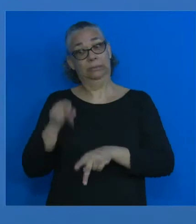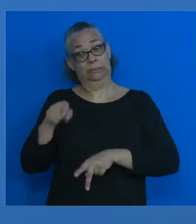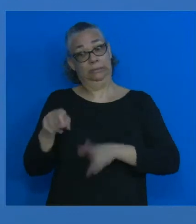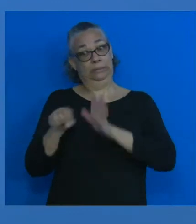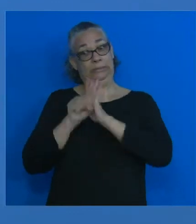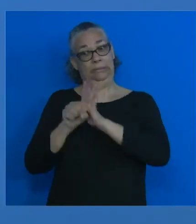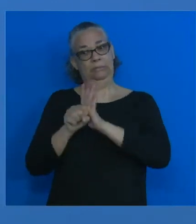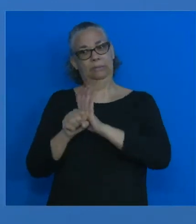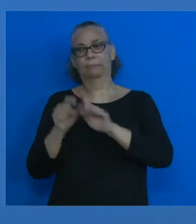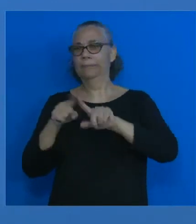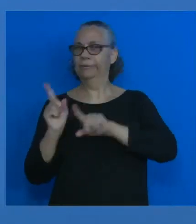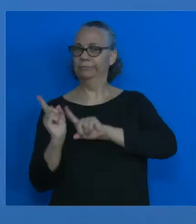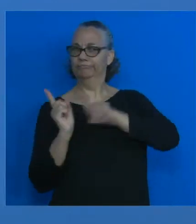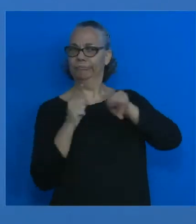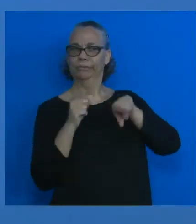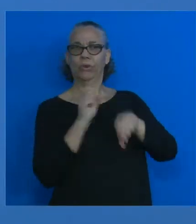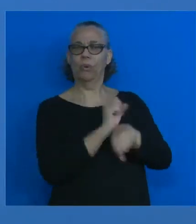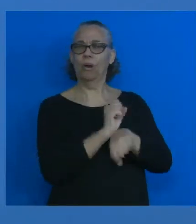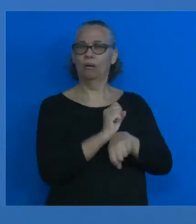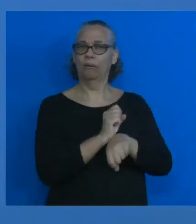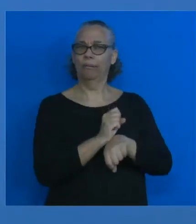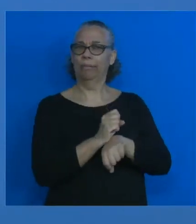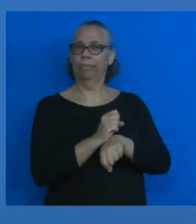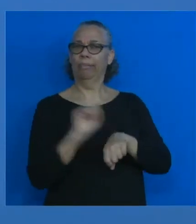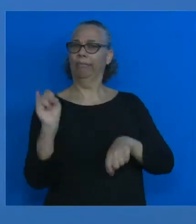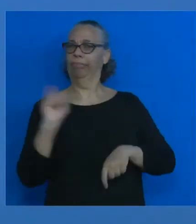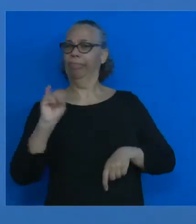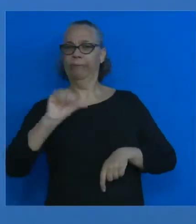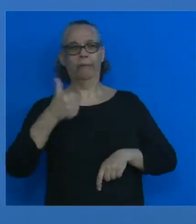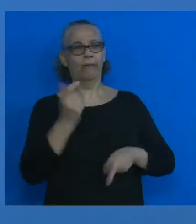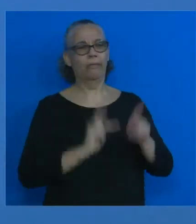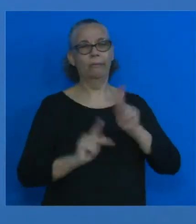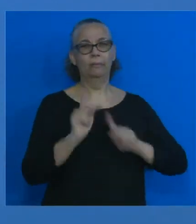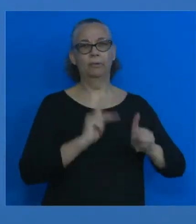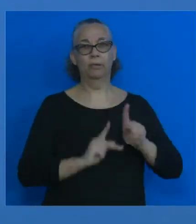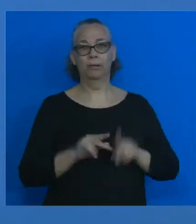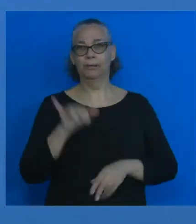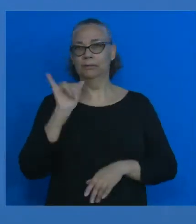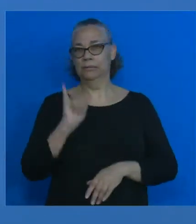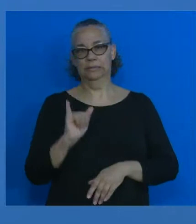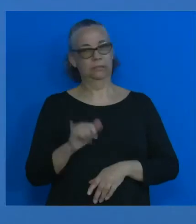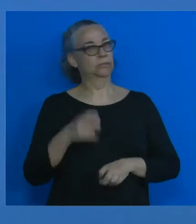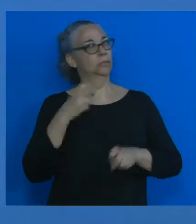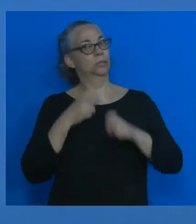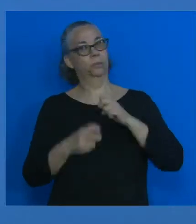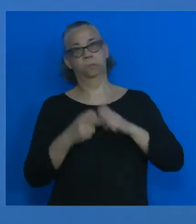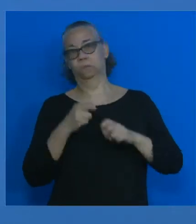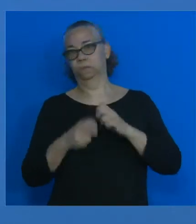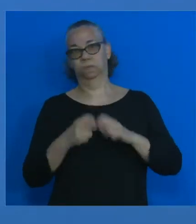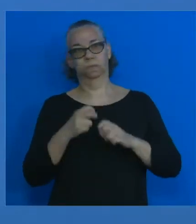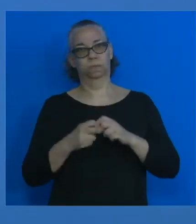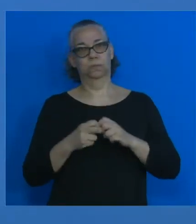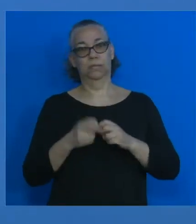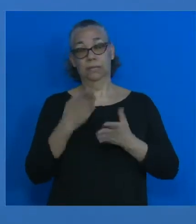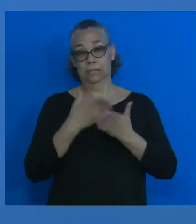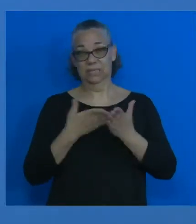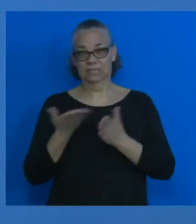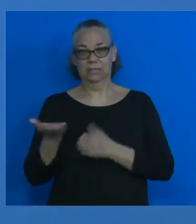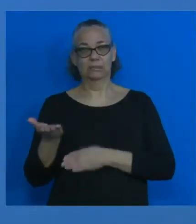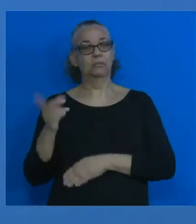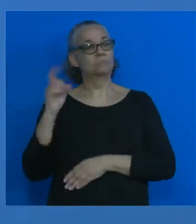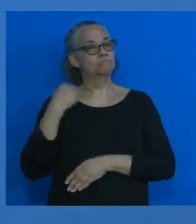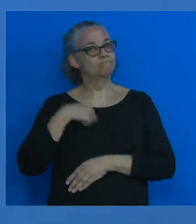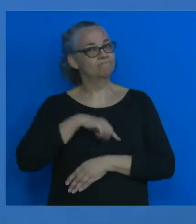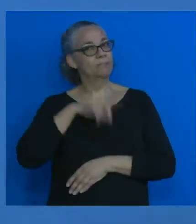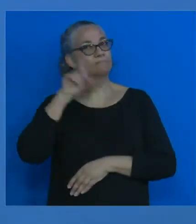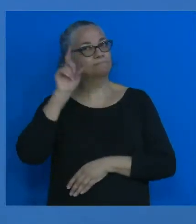and went to work, infecting others. That causes an issue, and it is something that we have